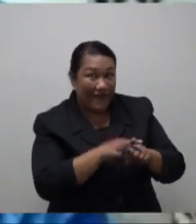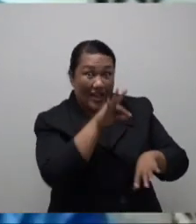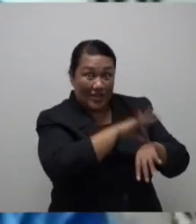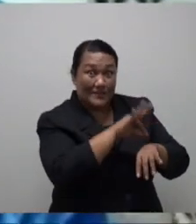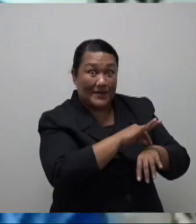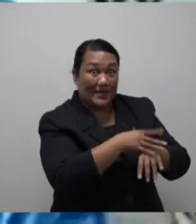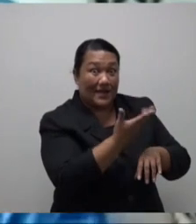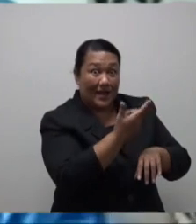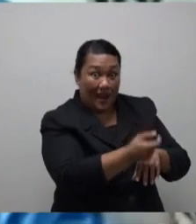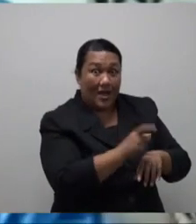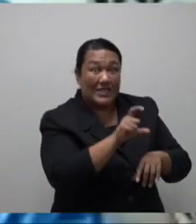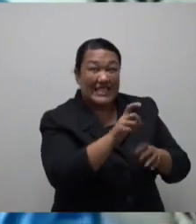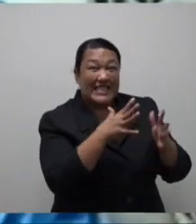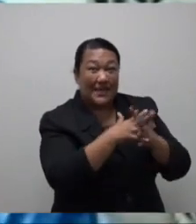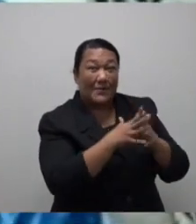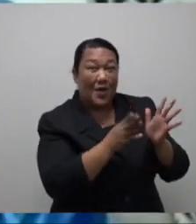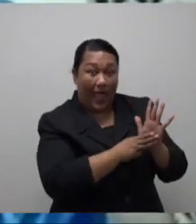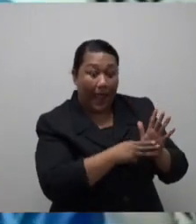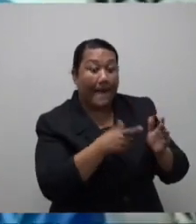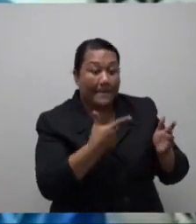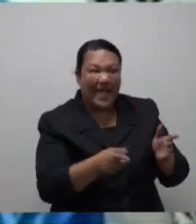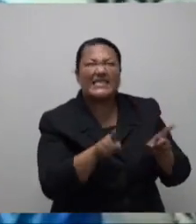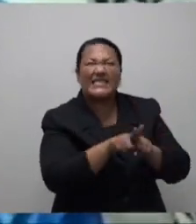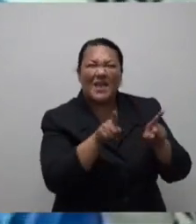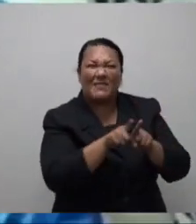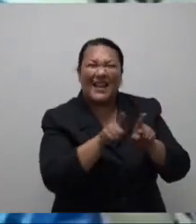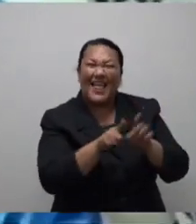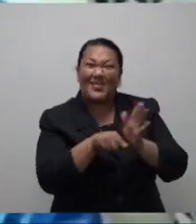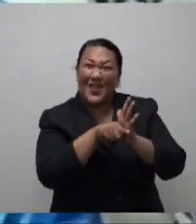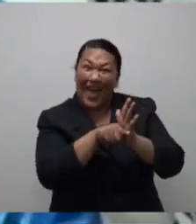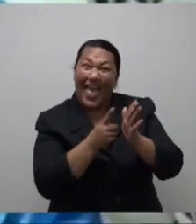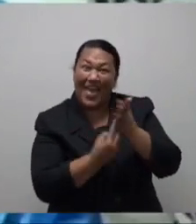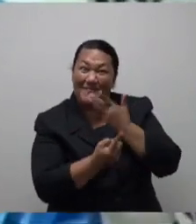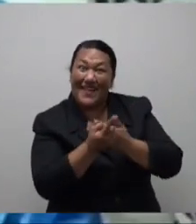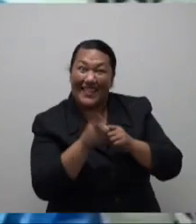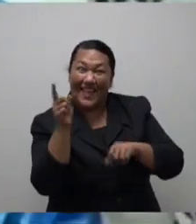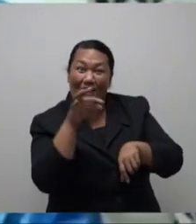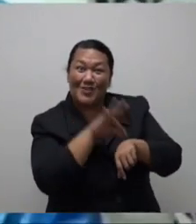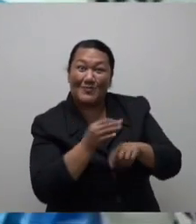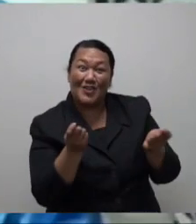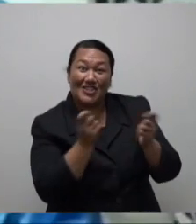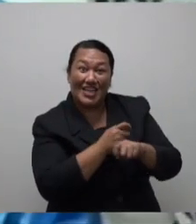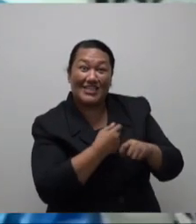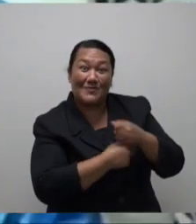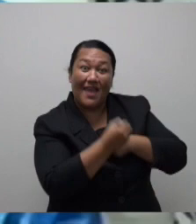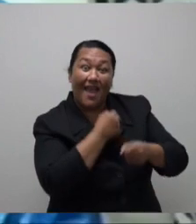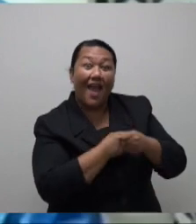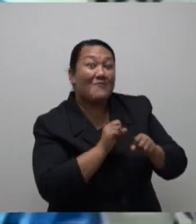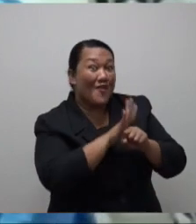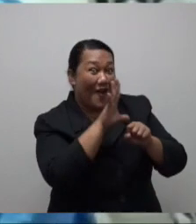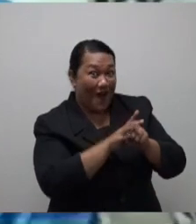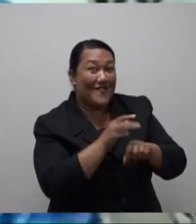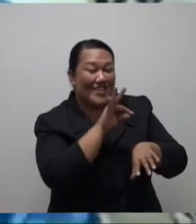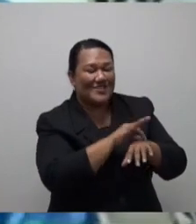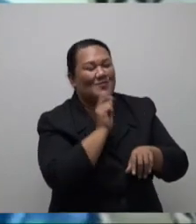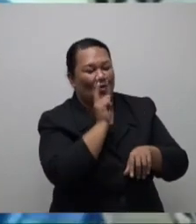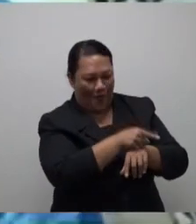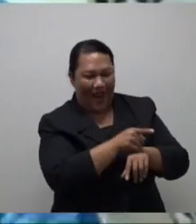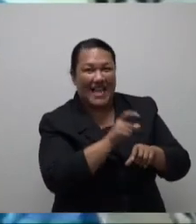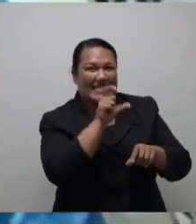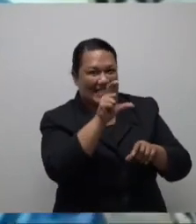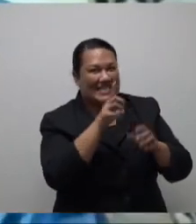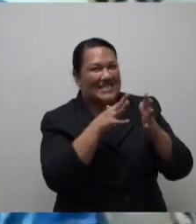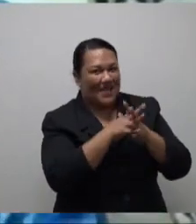to we had designated Lautoka Hospital as a COVID hospital a few weeks back.